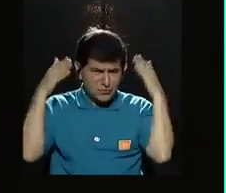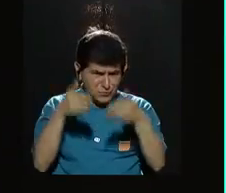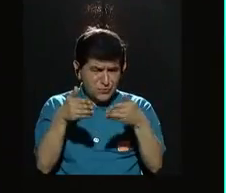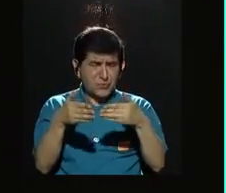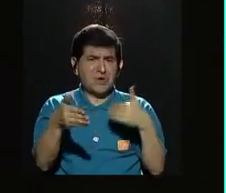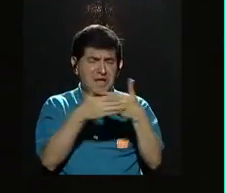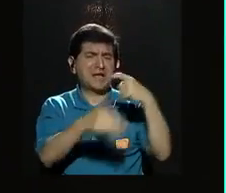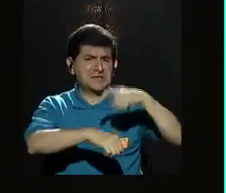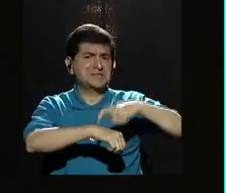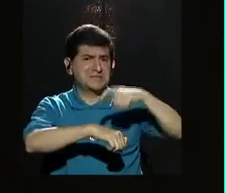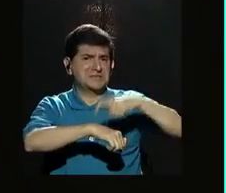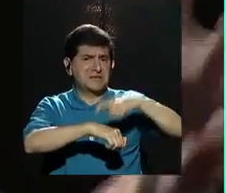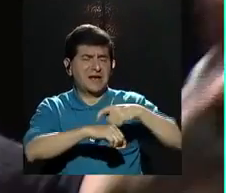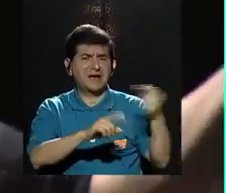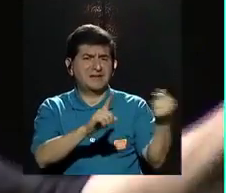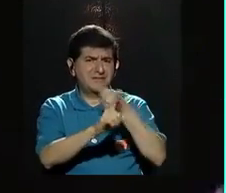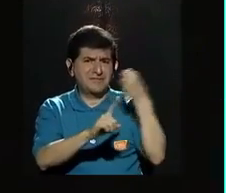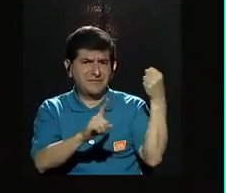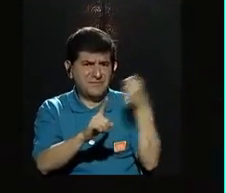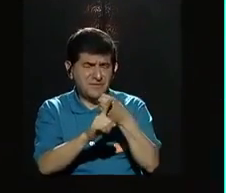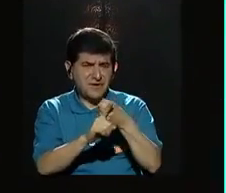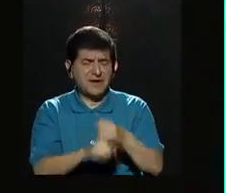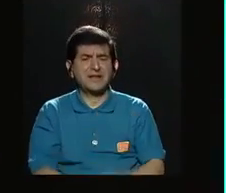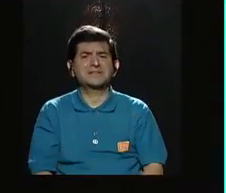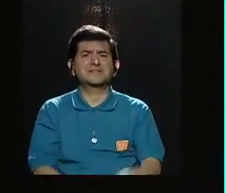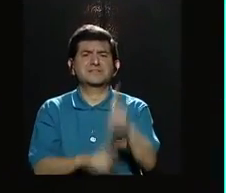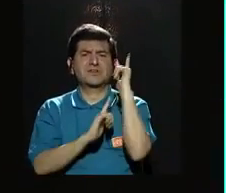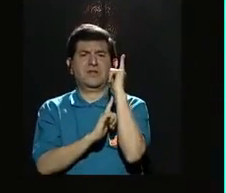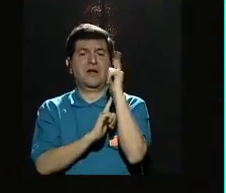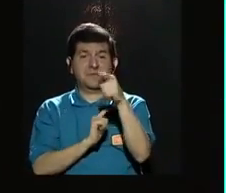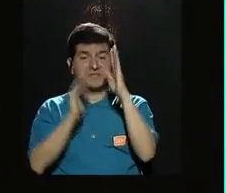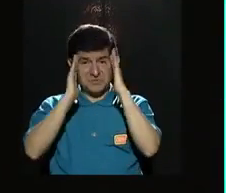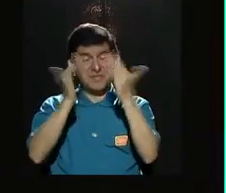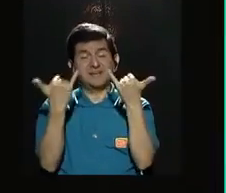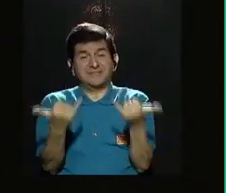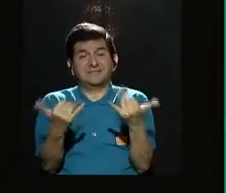on gun violence. And you've been following